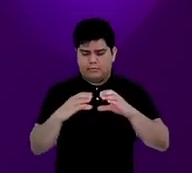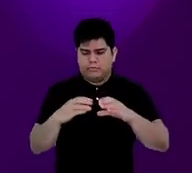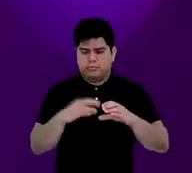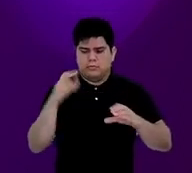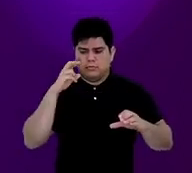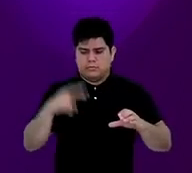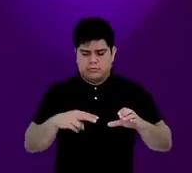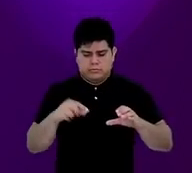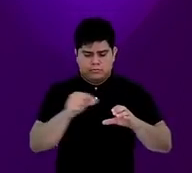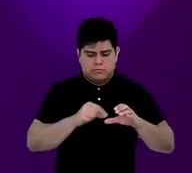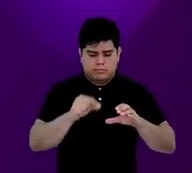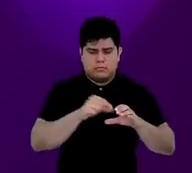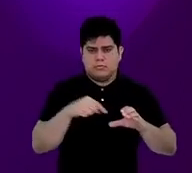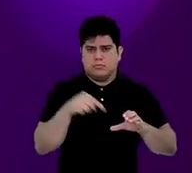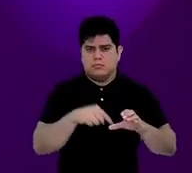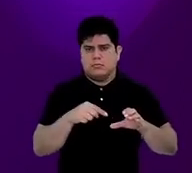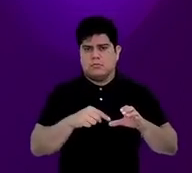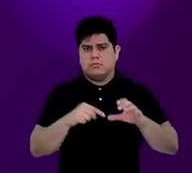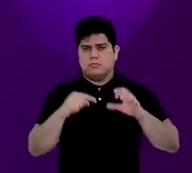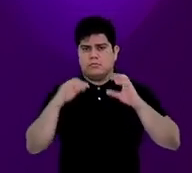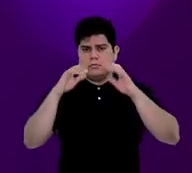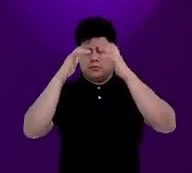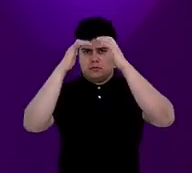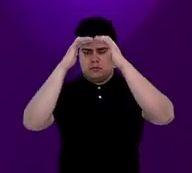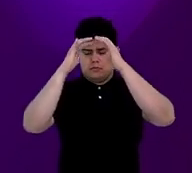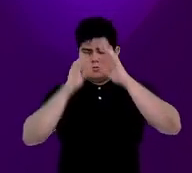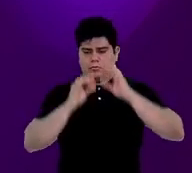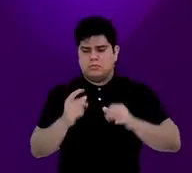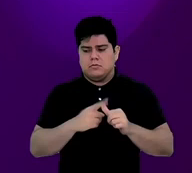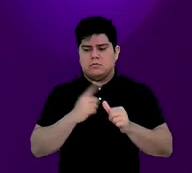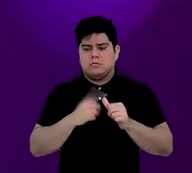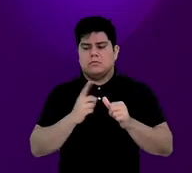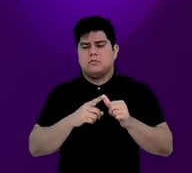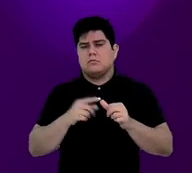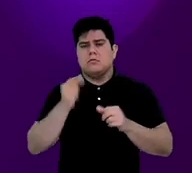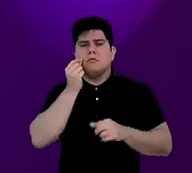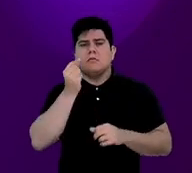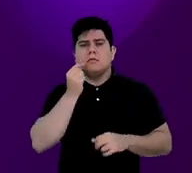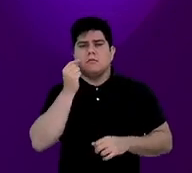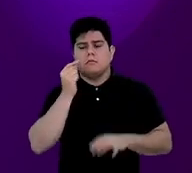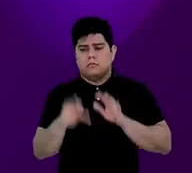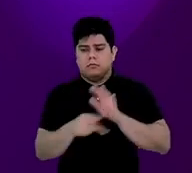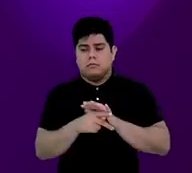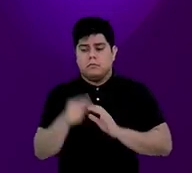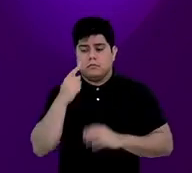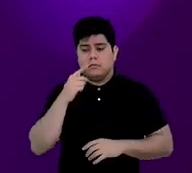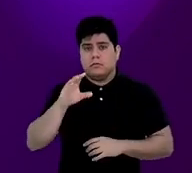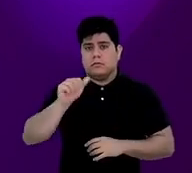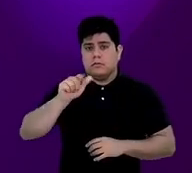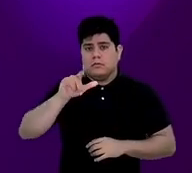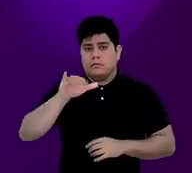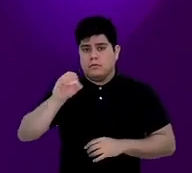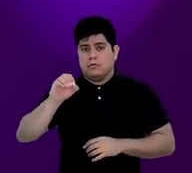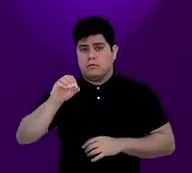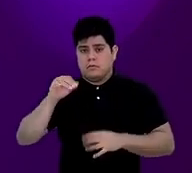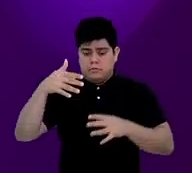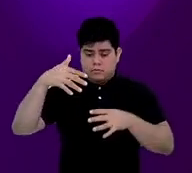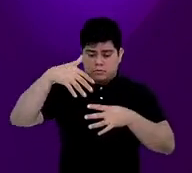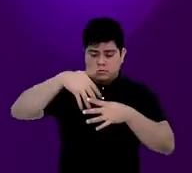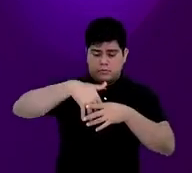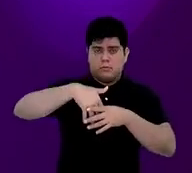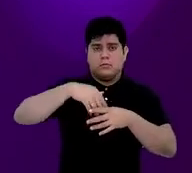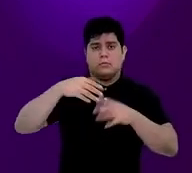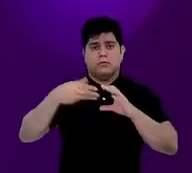you see that both for intracellular calcium, for mitochondrial membrane potential, there's a peak, 3 joules per